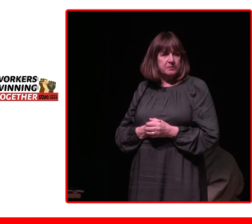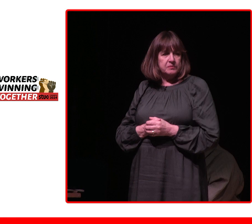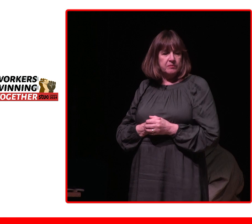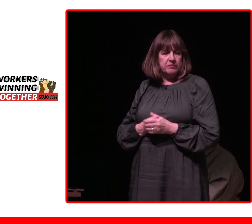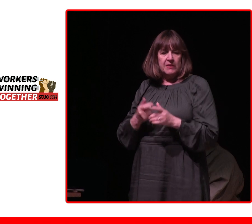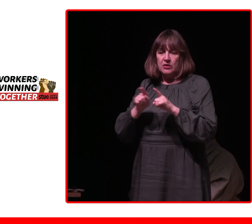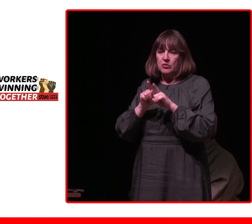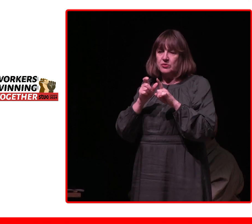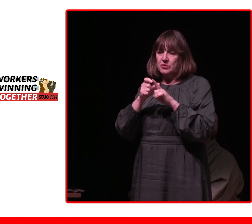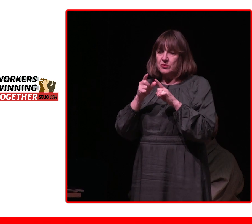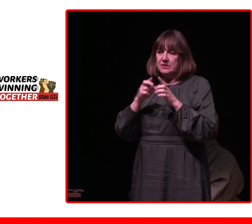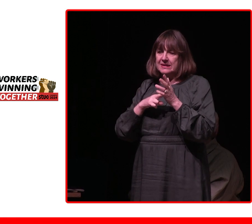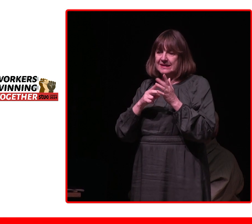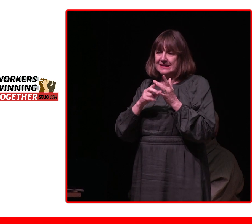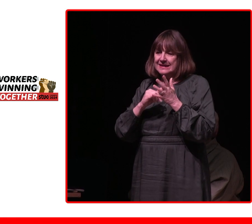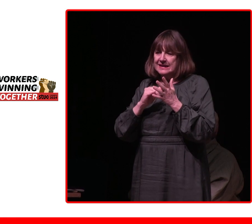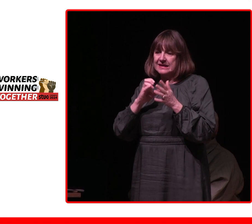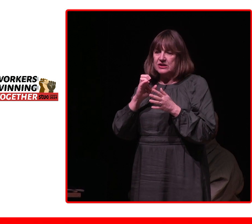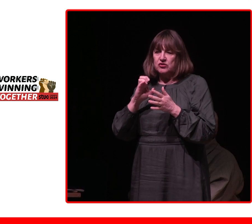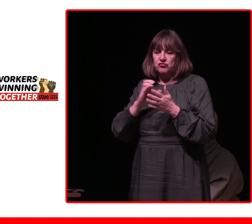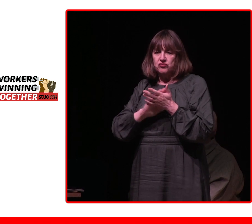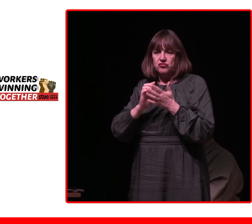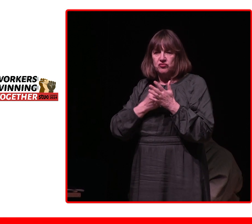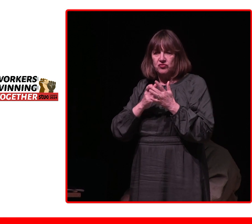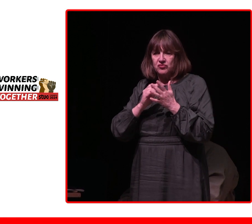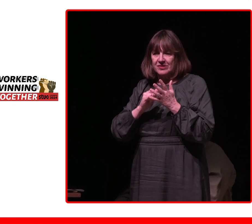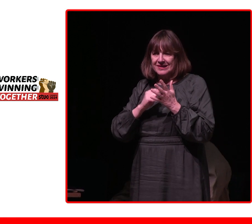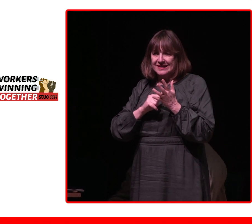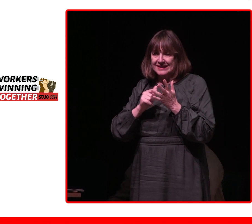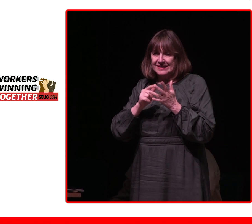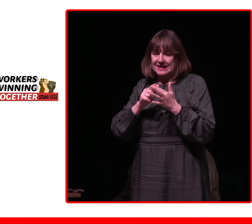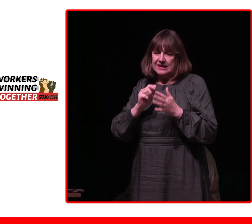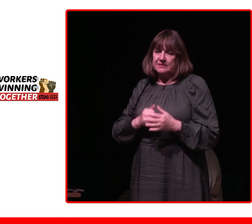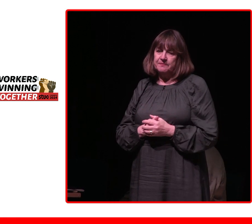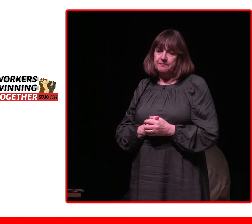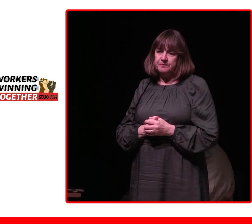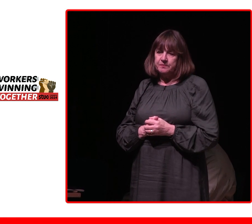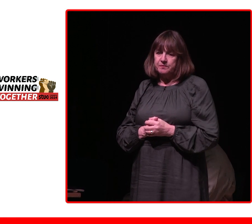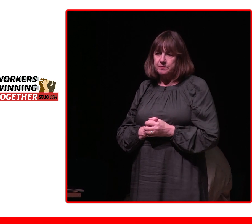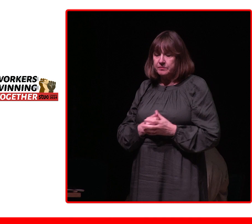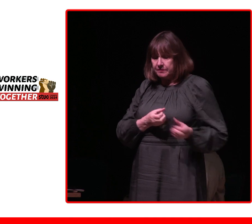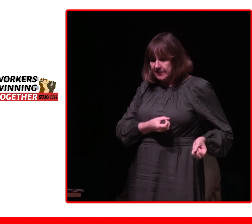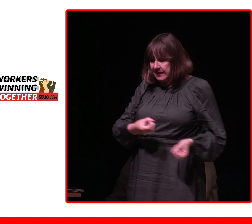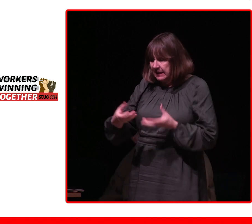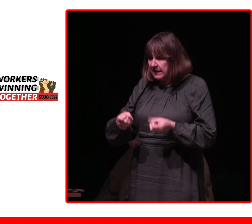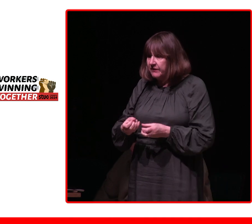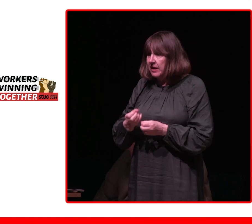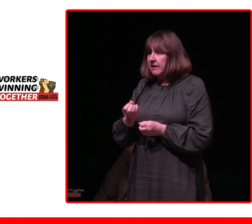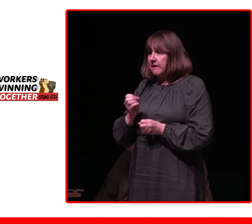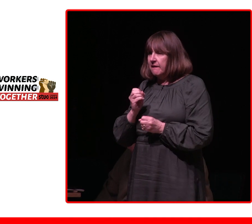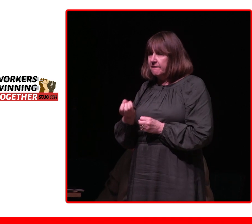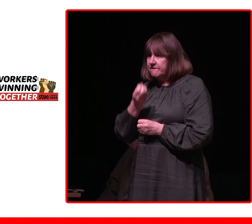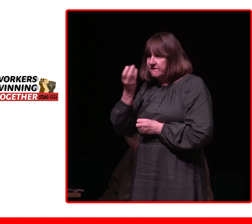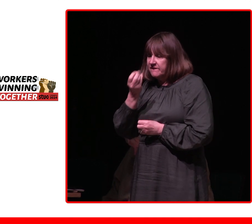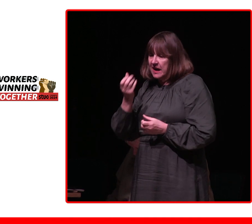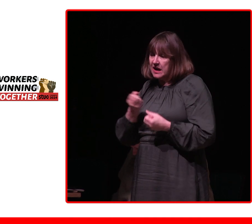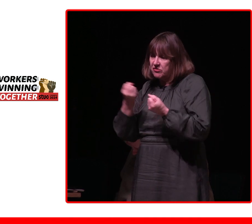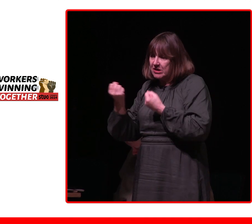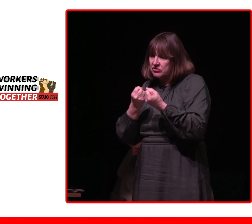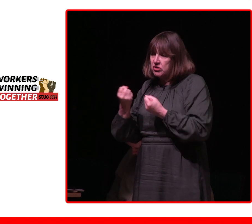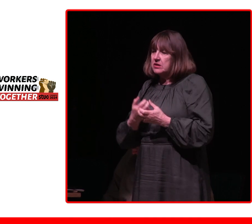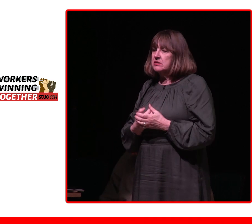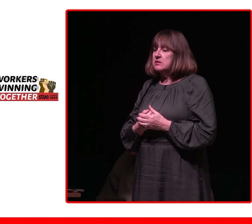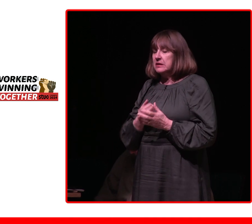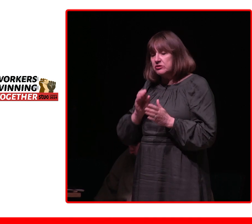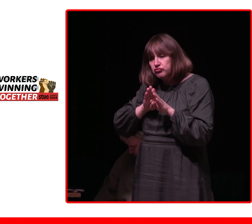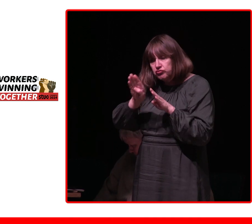Denise Christie, through bringing practical solidarity through delivering of fire engines, equipment and training to those